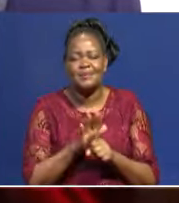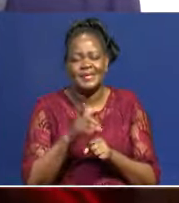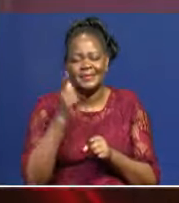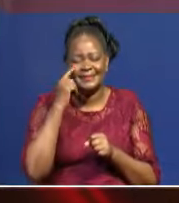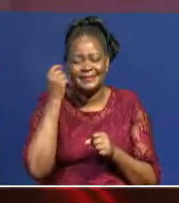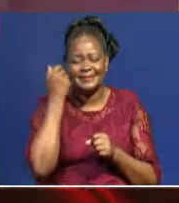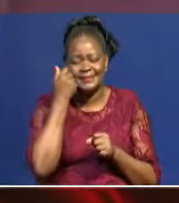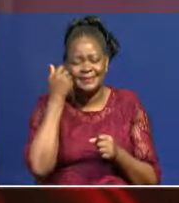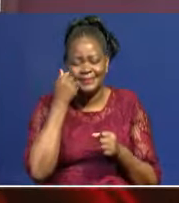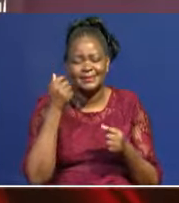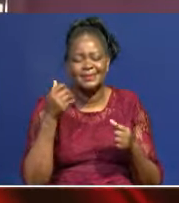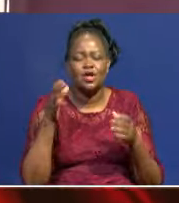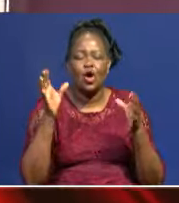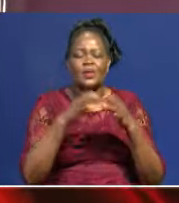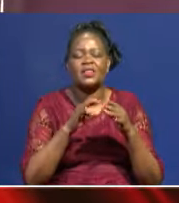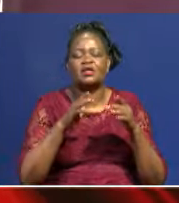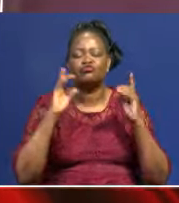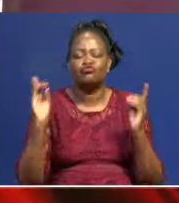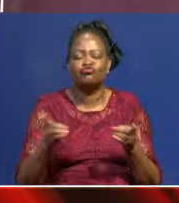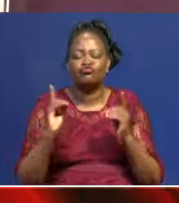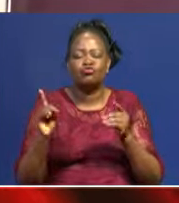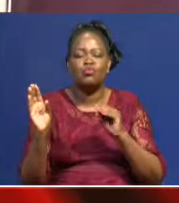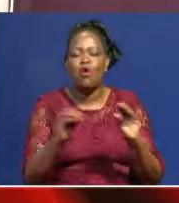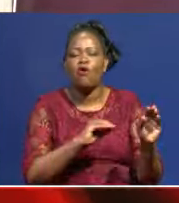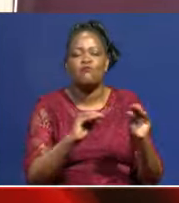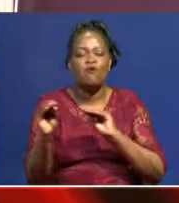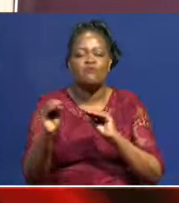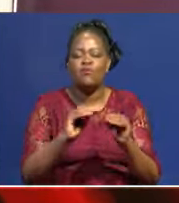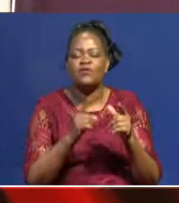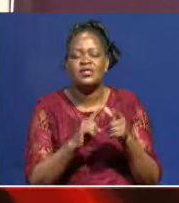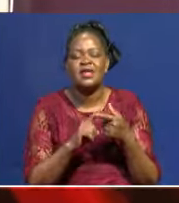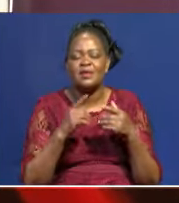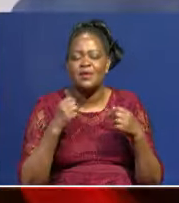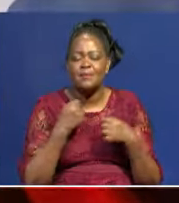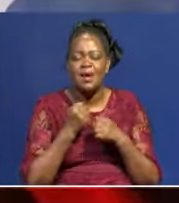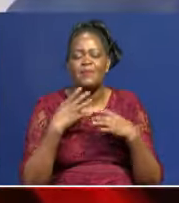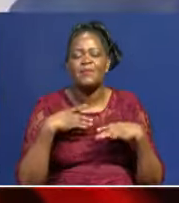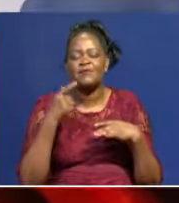pastoralist communities often predispose our people to different eye diseases.